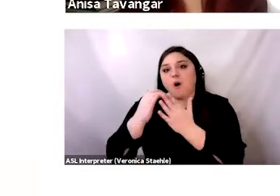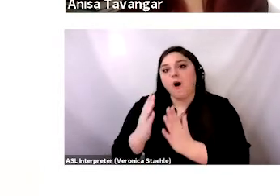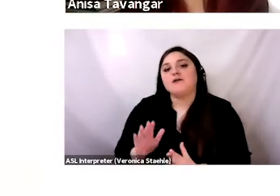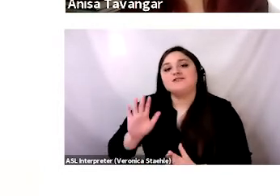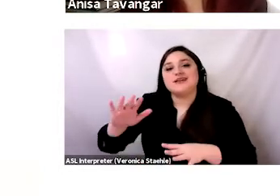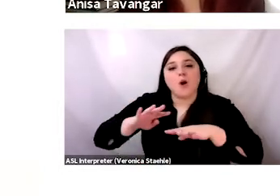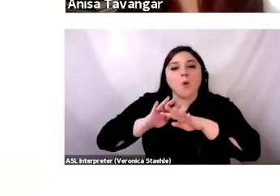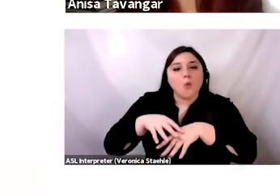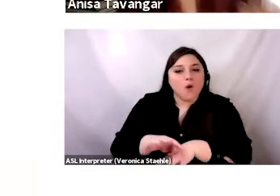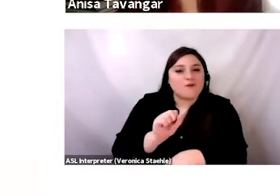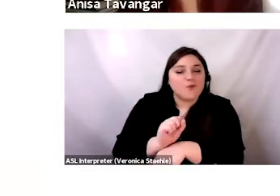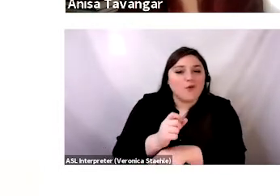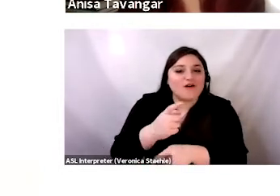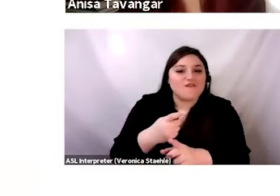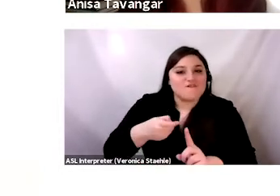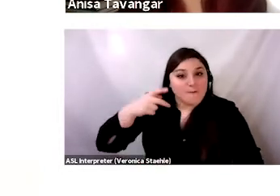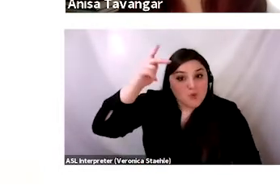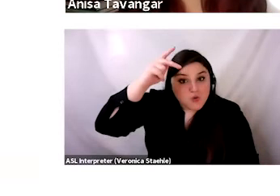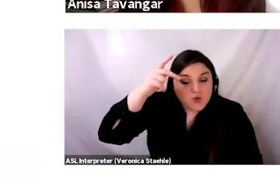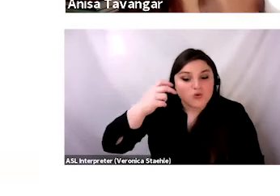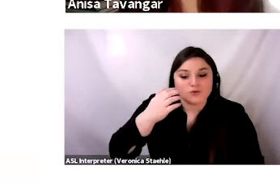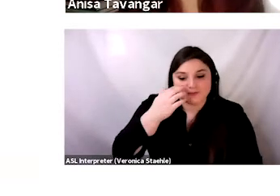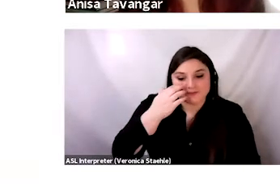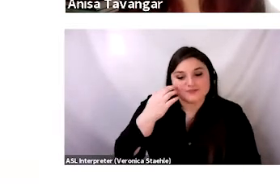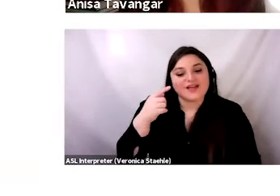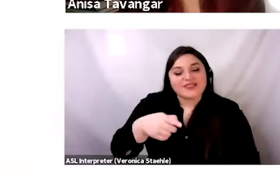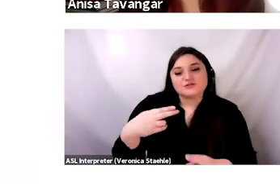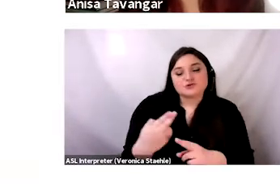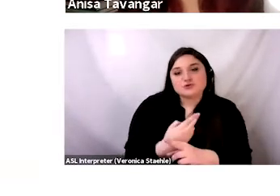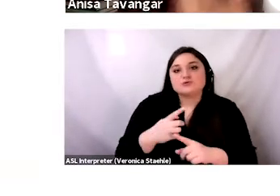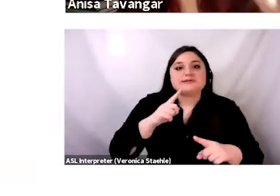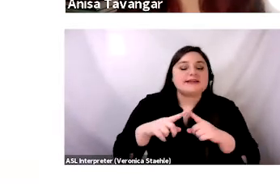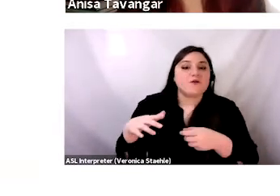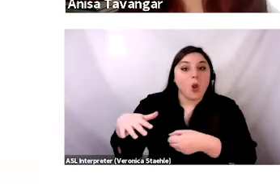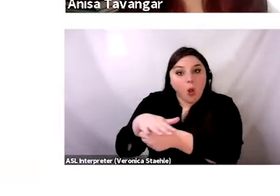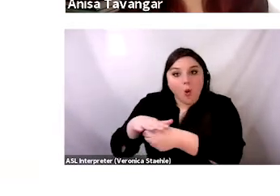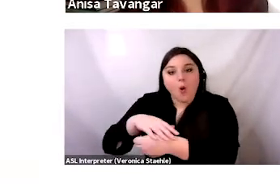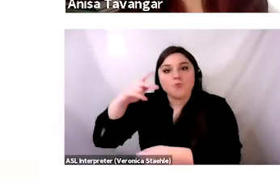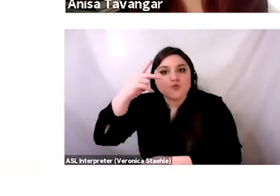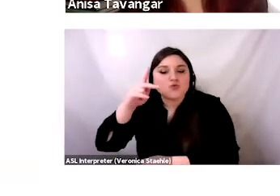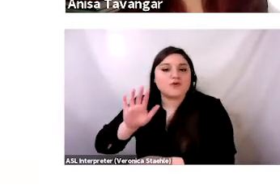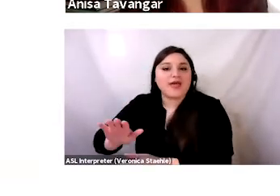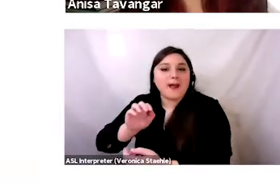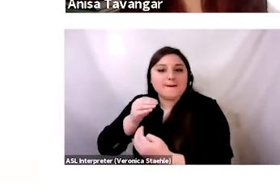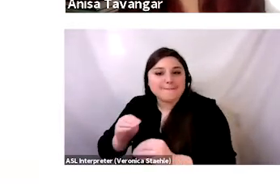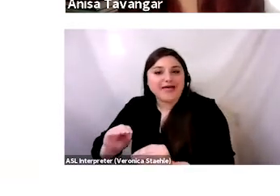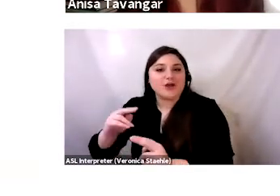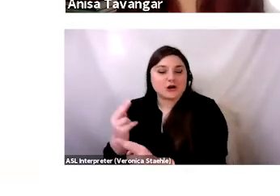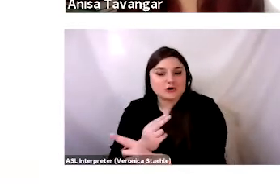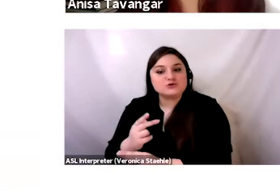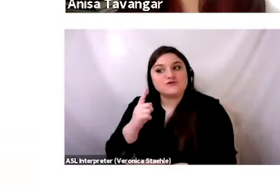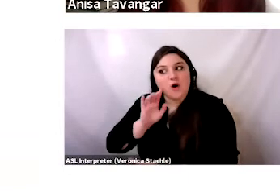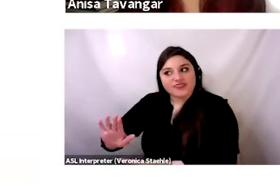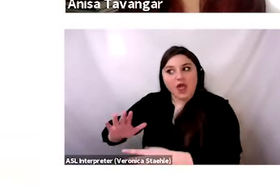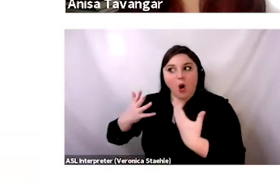different patterns and things like that. They're based in Peru, and they use sort of local methods in order